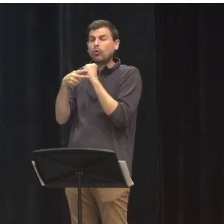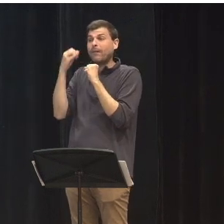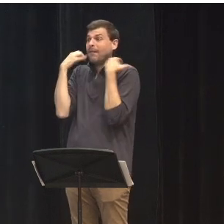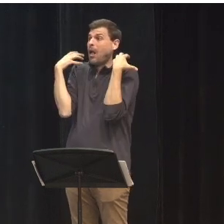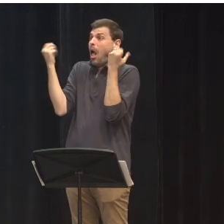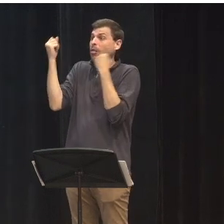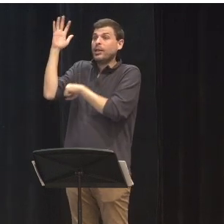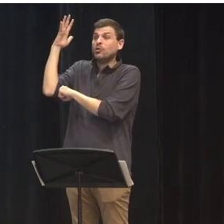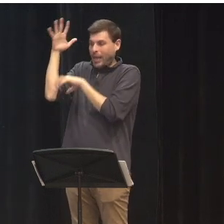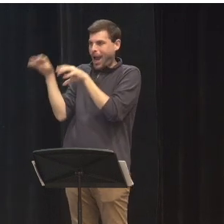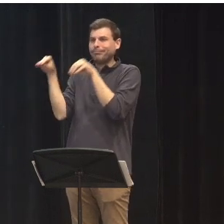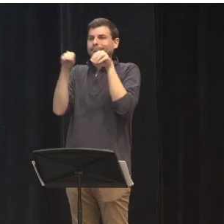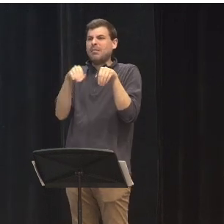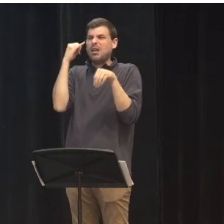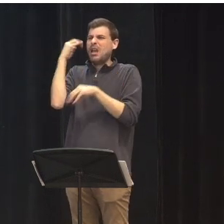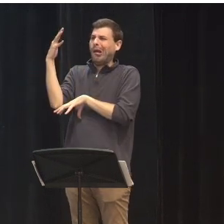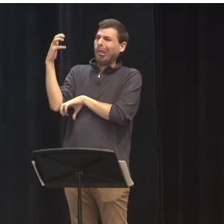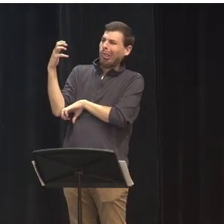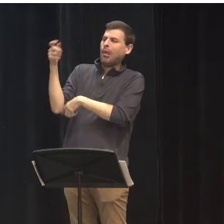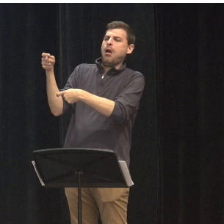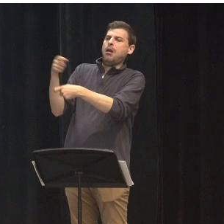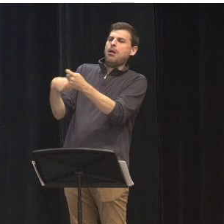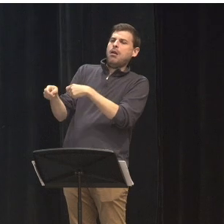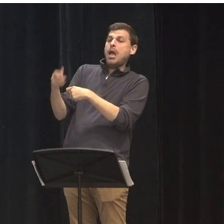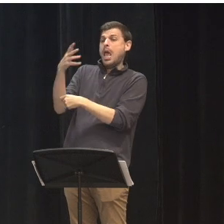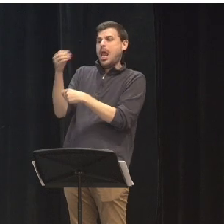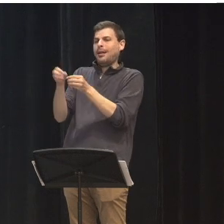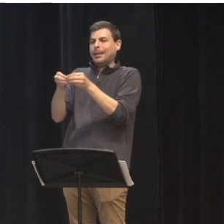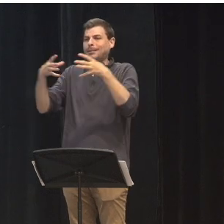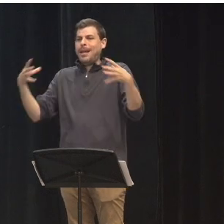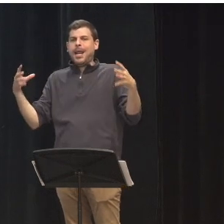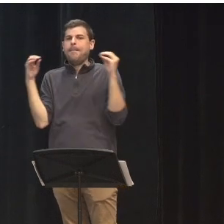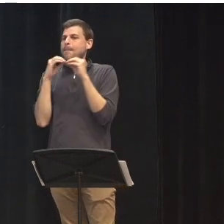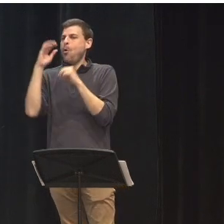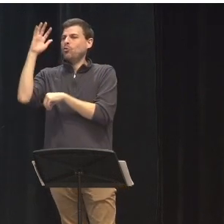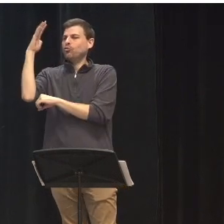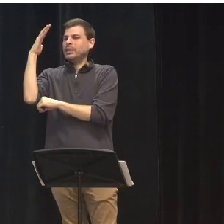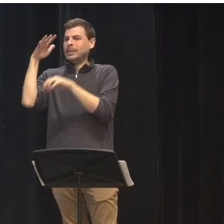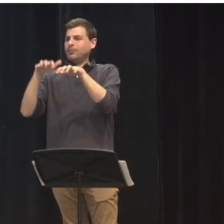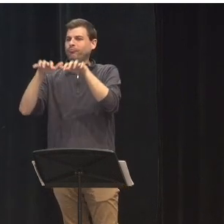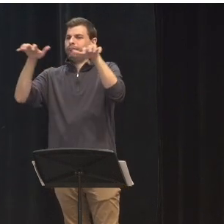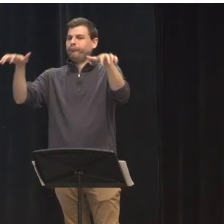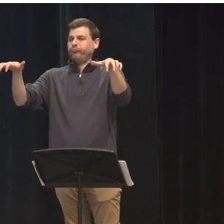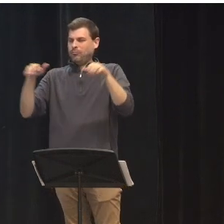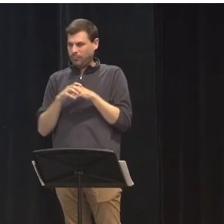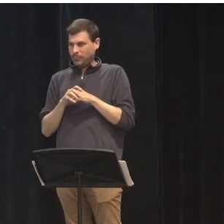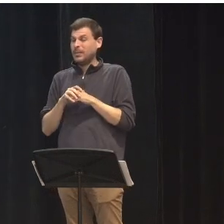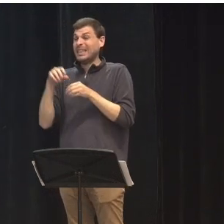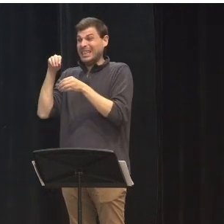to looking for additional opportunities to expand that tree planting, and that will be described in the